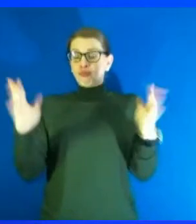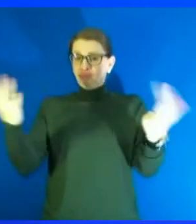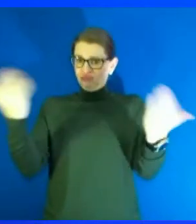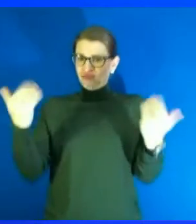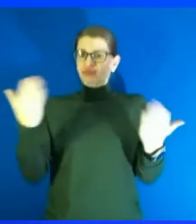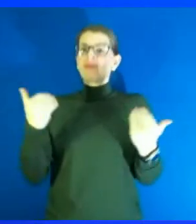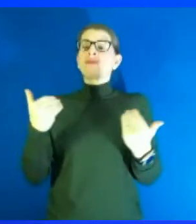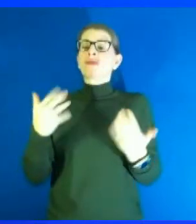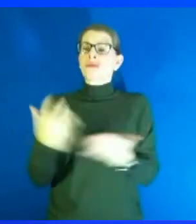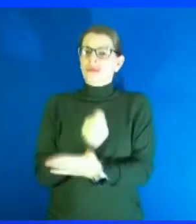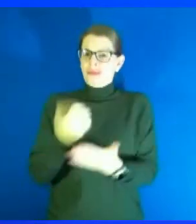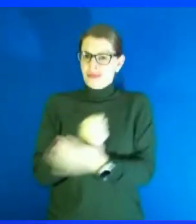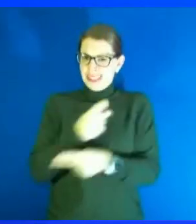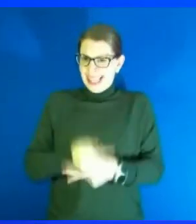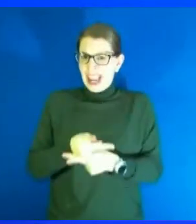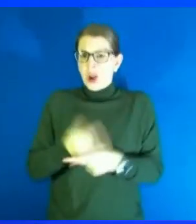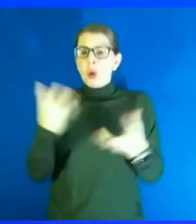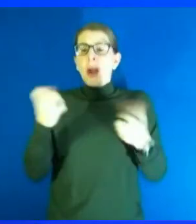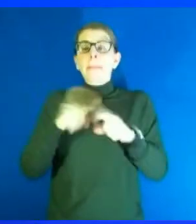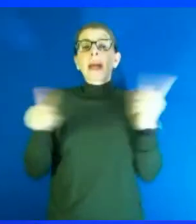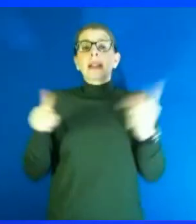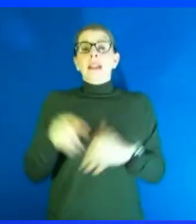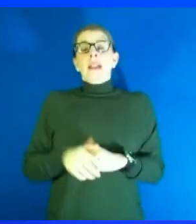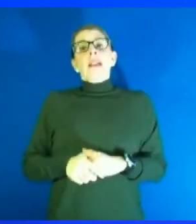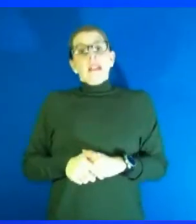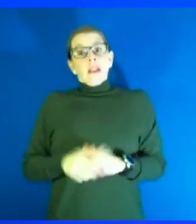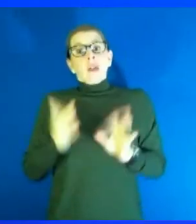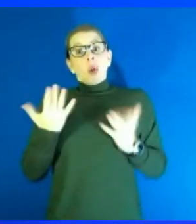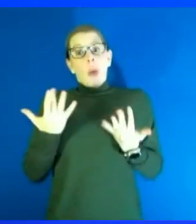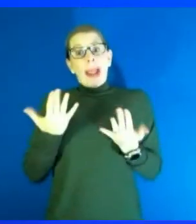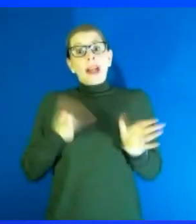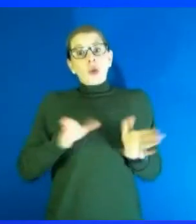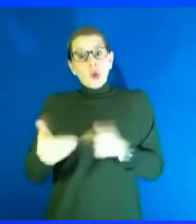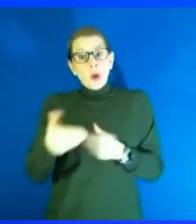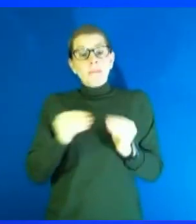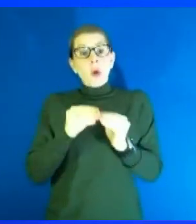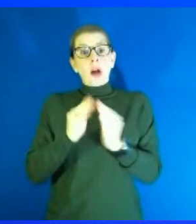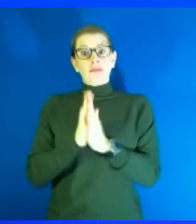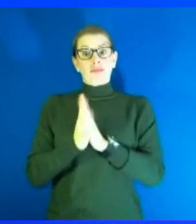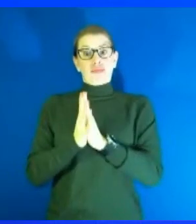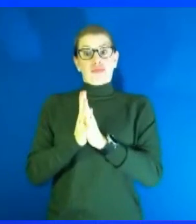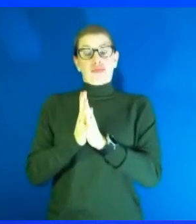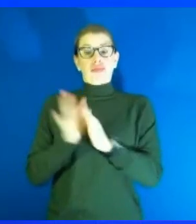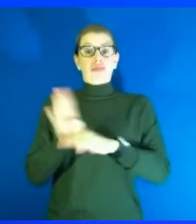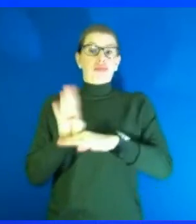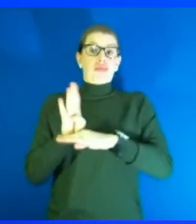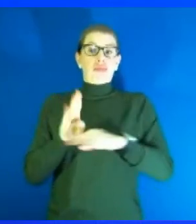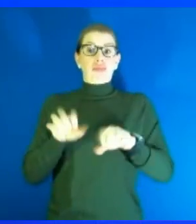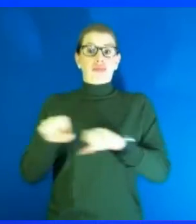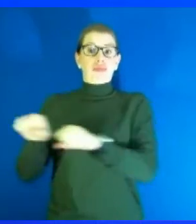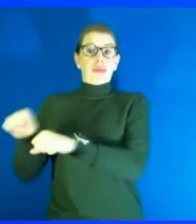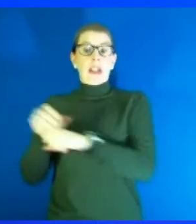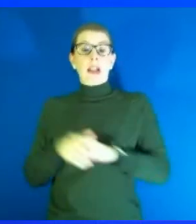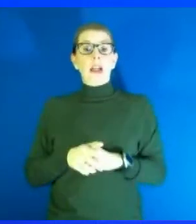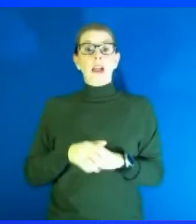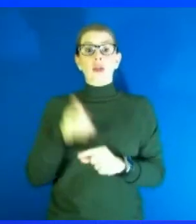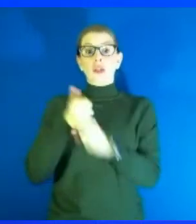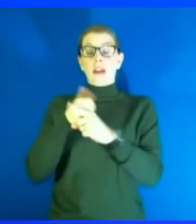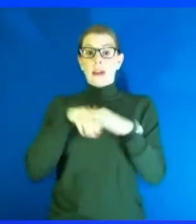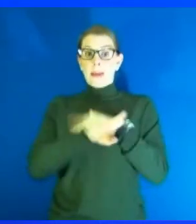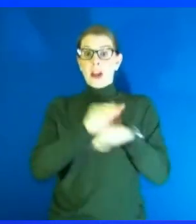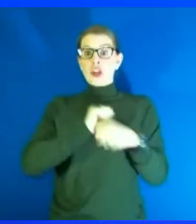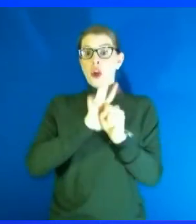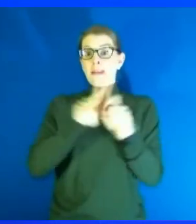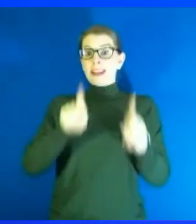care, but it definitely makes the waiting room more crowded, and when you come in for a COVID test, you're